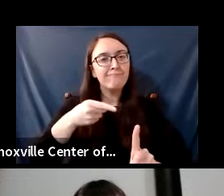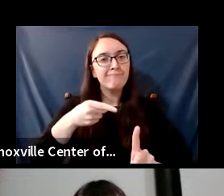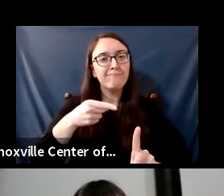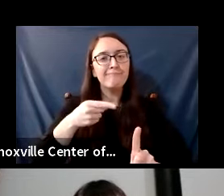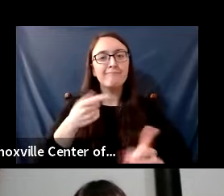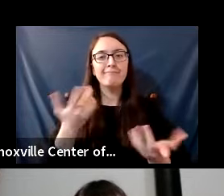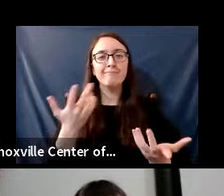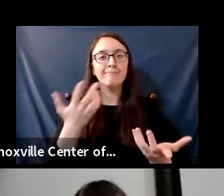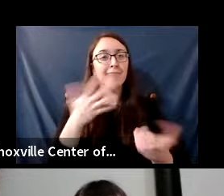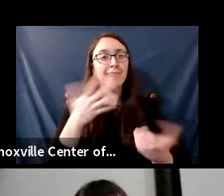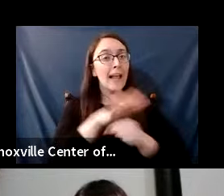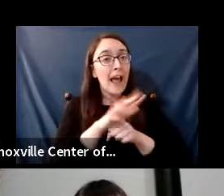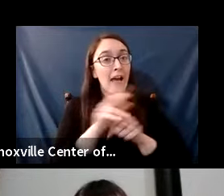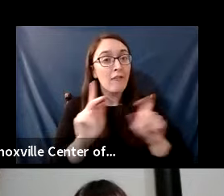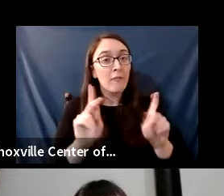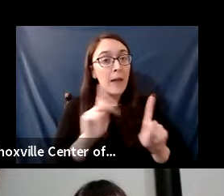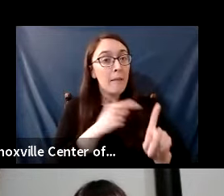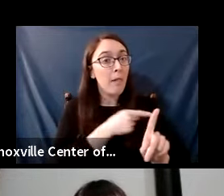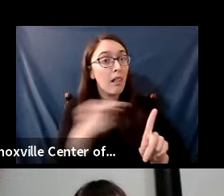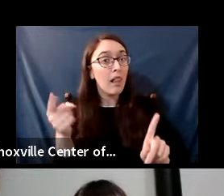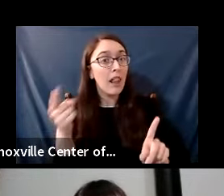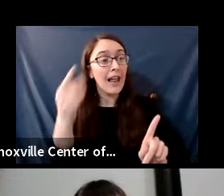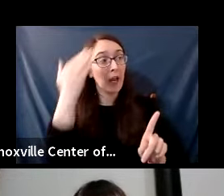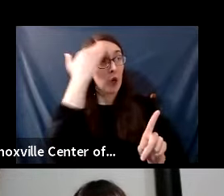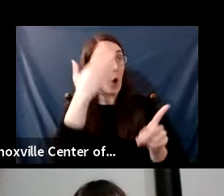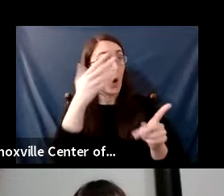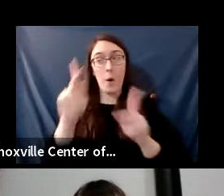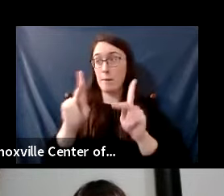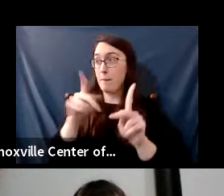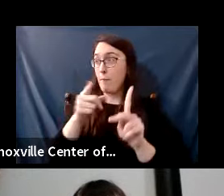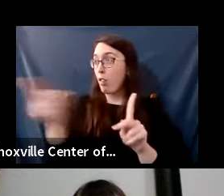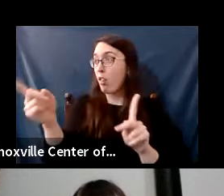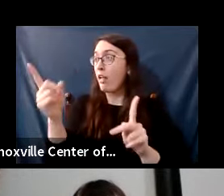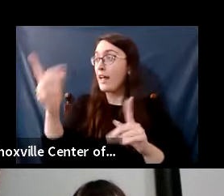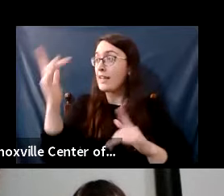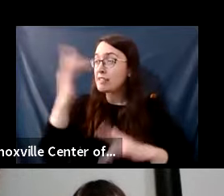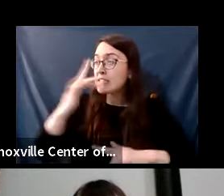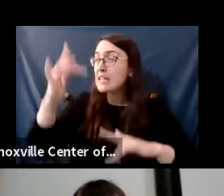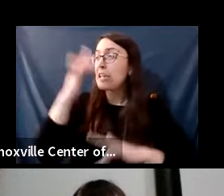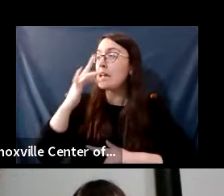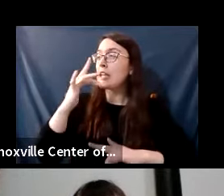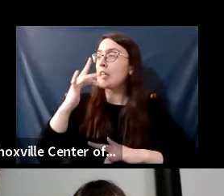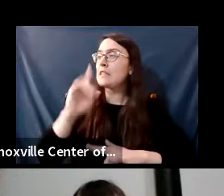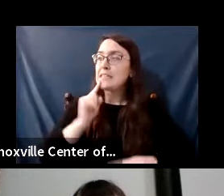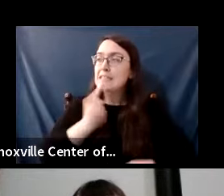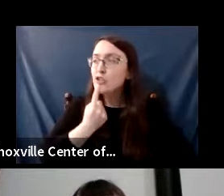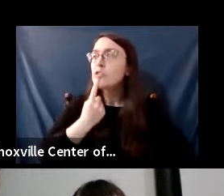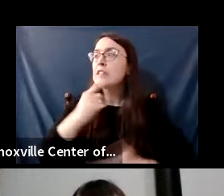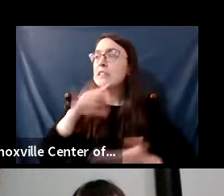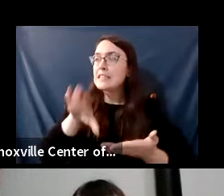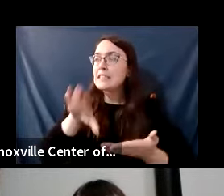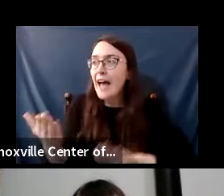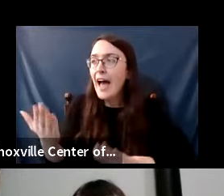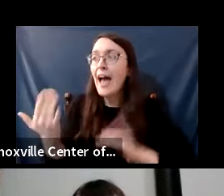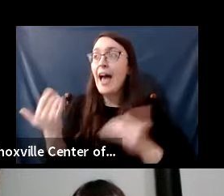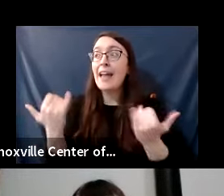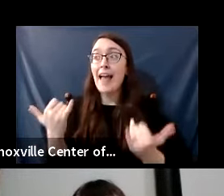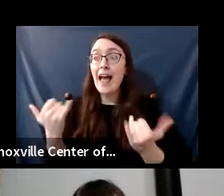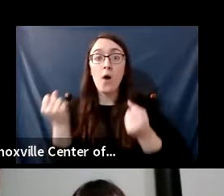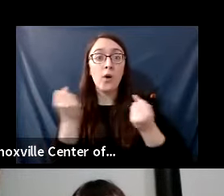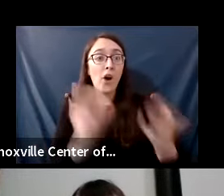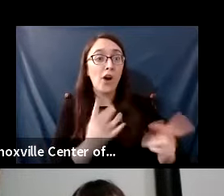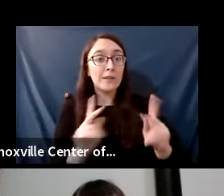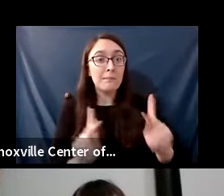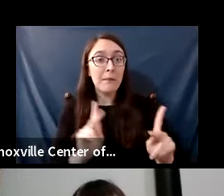enough people know somebody who's been seriously ill or passed away from COVID that it's actually impacting behavioral change, that people